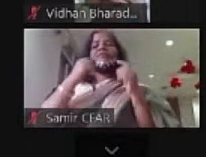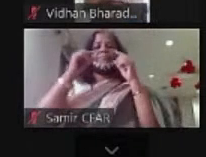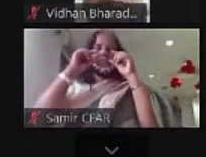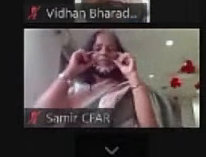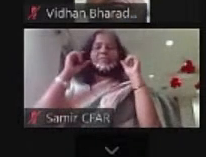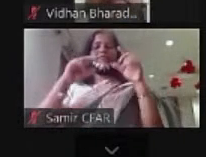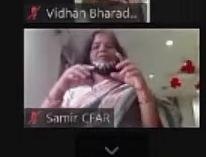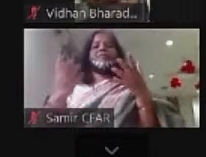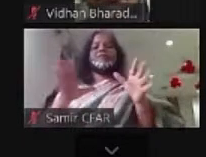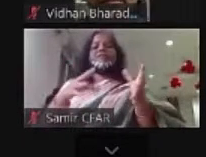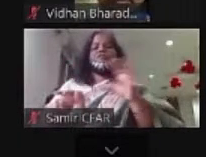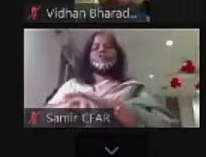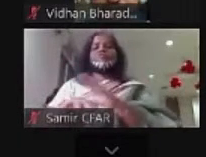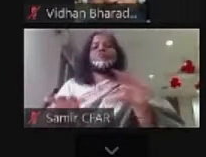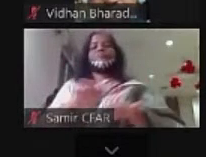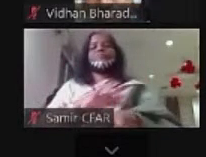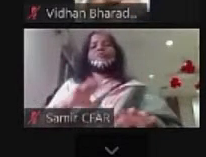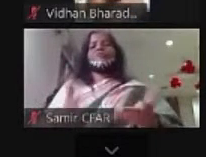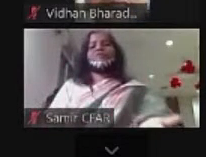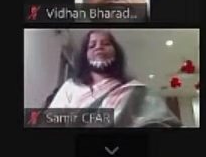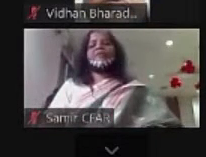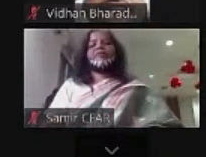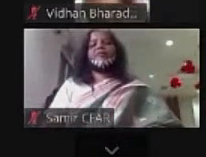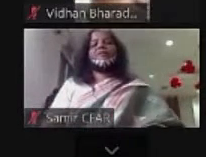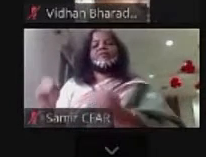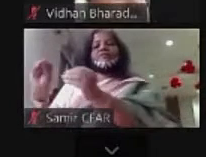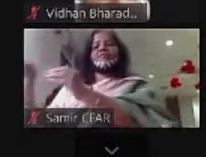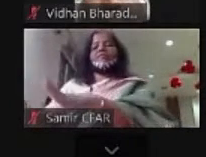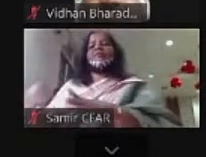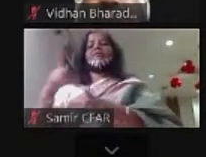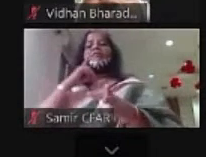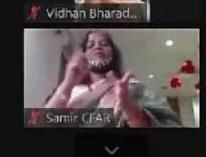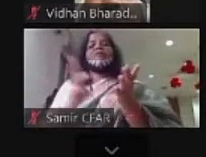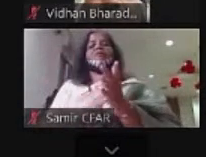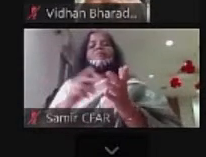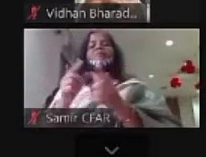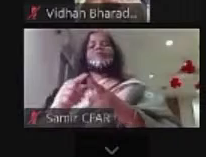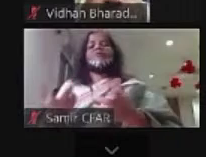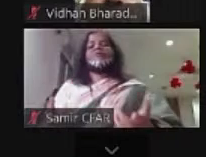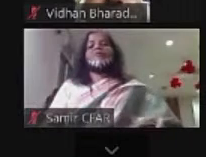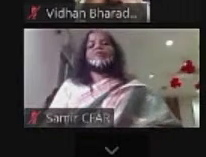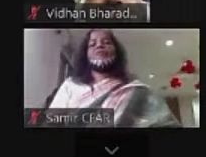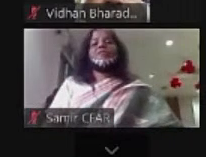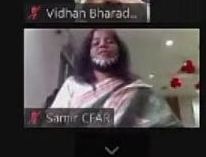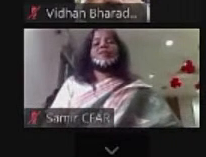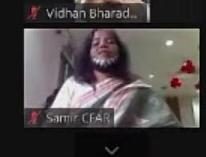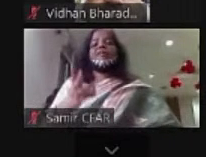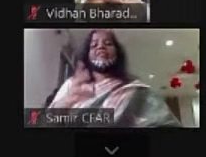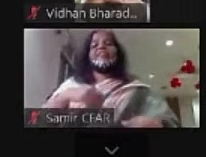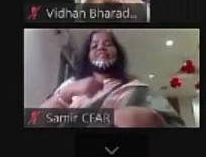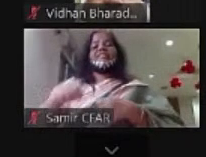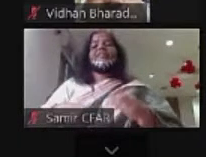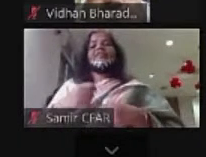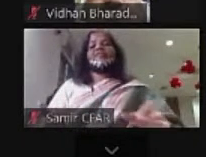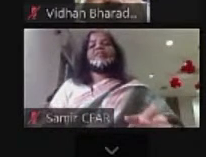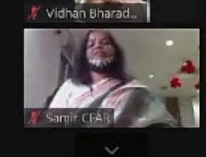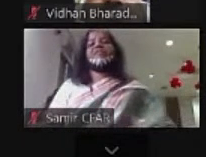wash related services for mask, washing hands is absolutely essential during